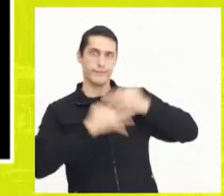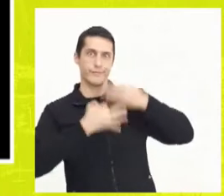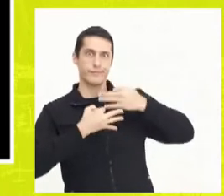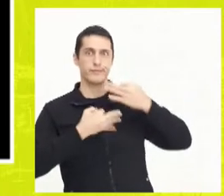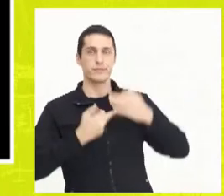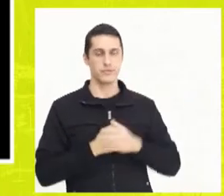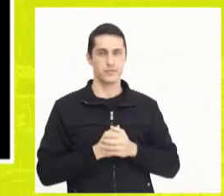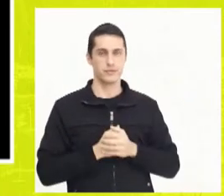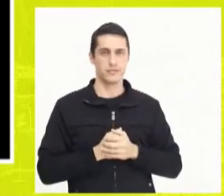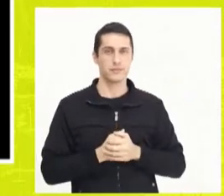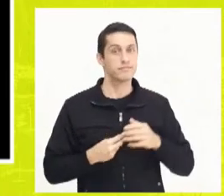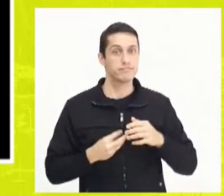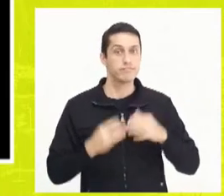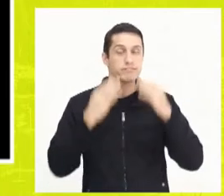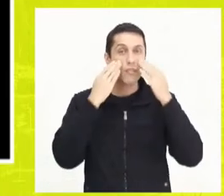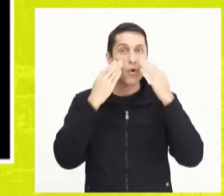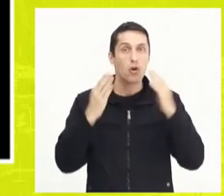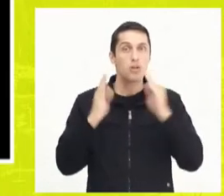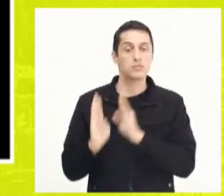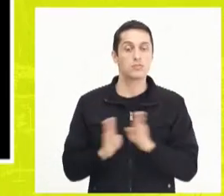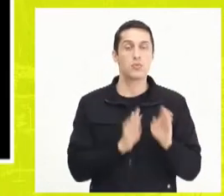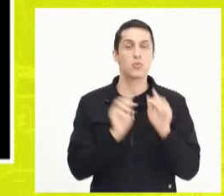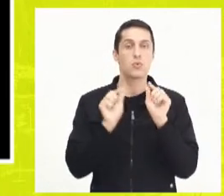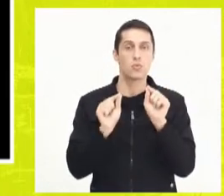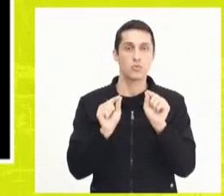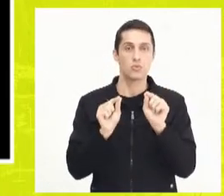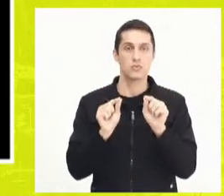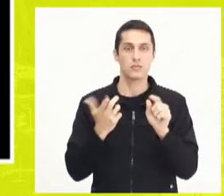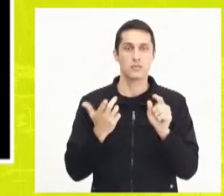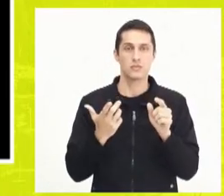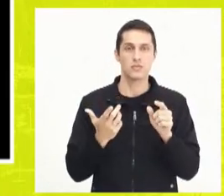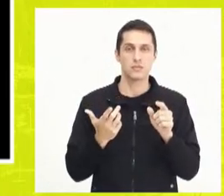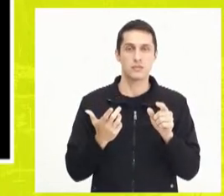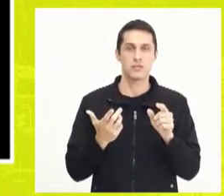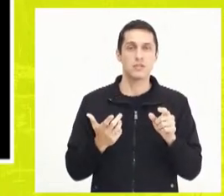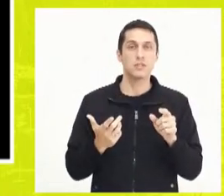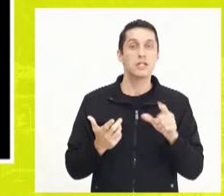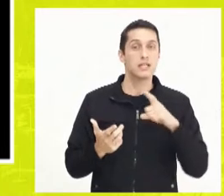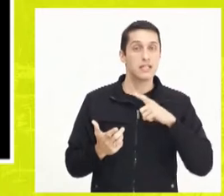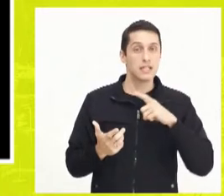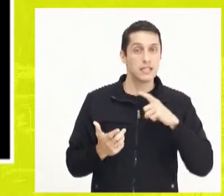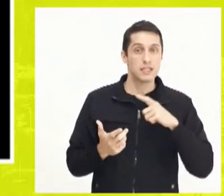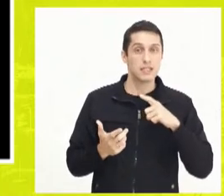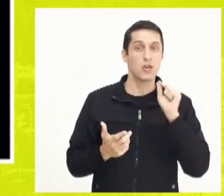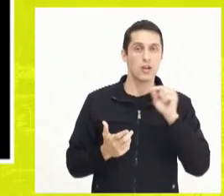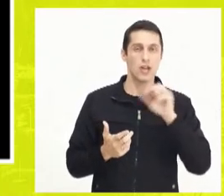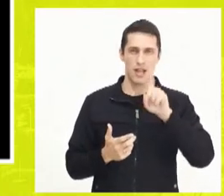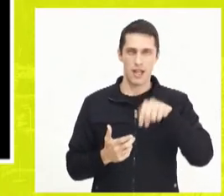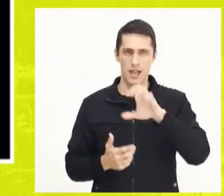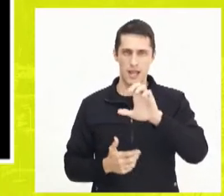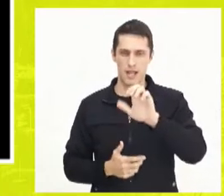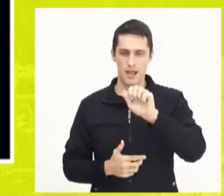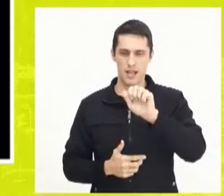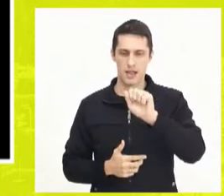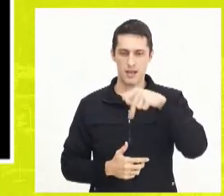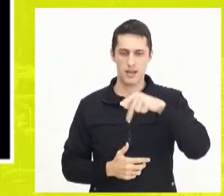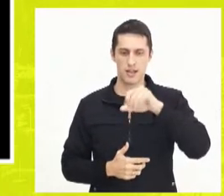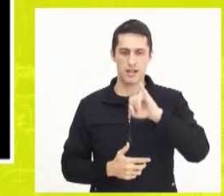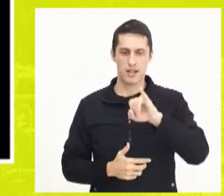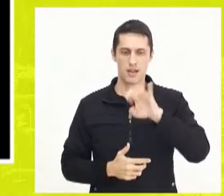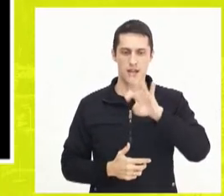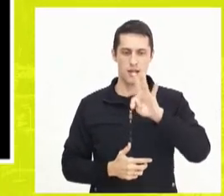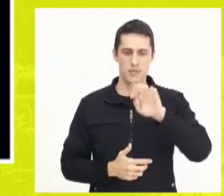pledged and this reflects the process that shana zubat calls uh